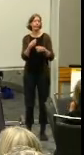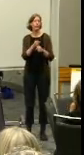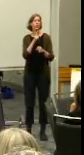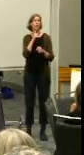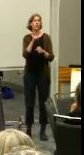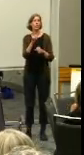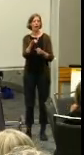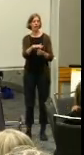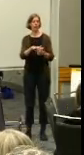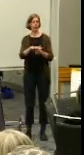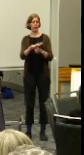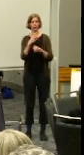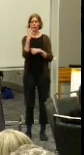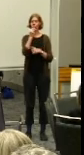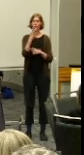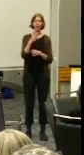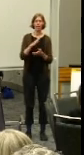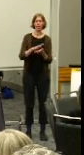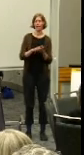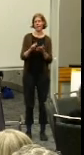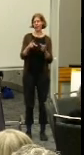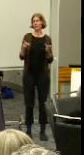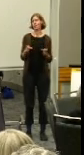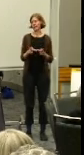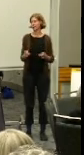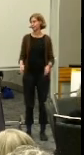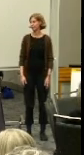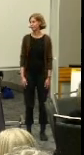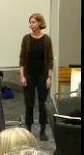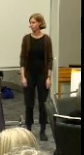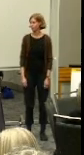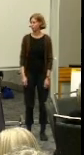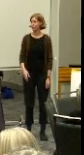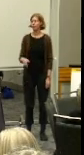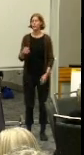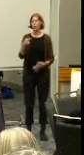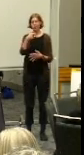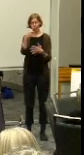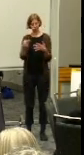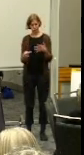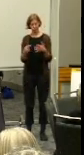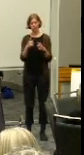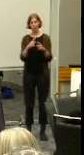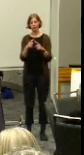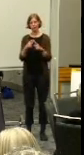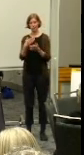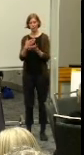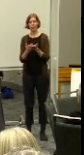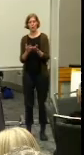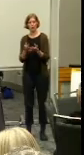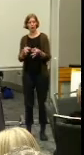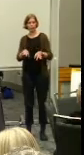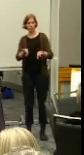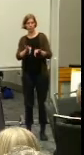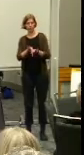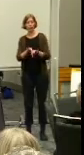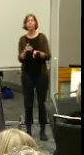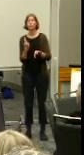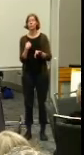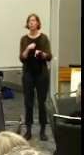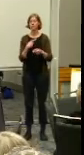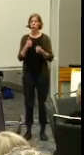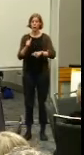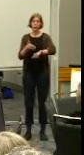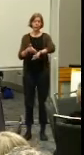went about that was really looking deeply at transportation. So there was bus rapid transportation was provided along the corridor, and at the